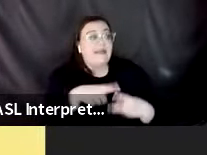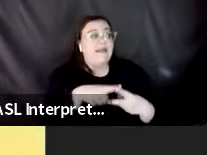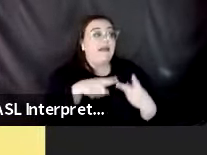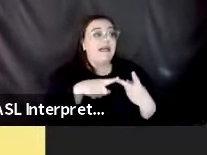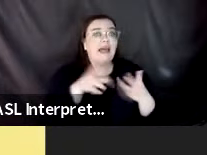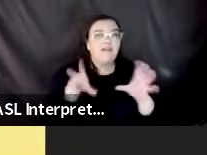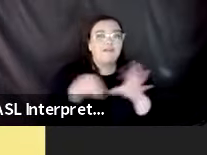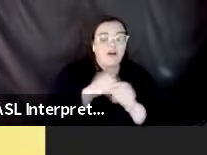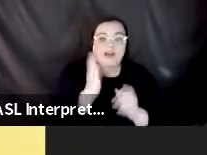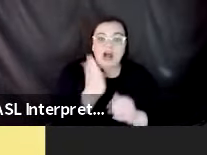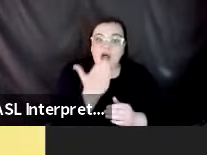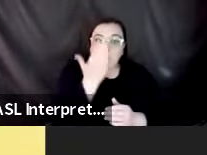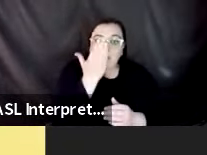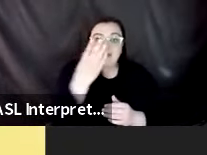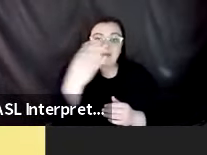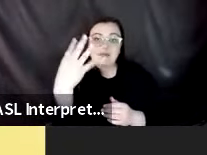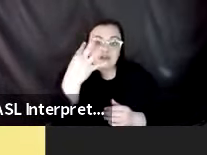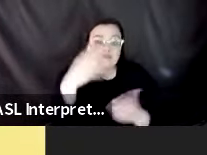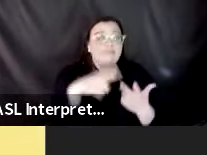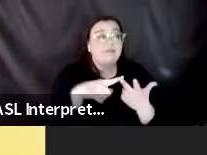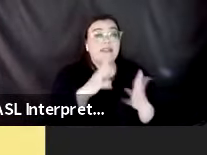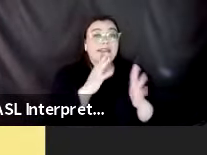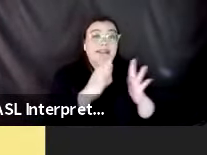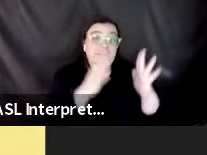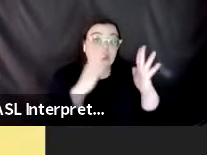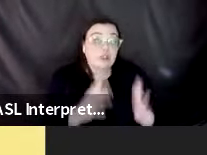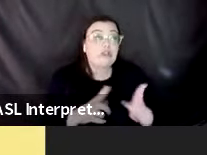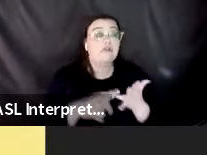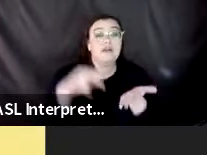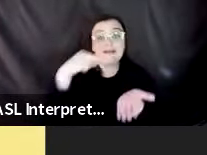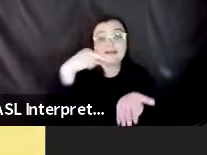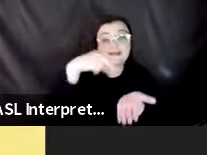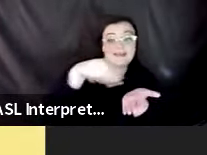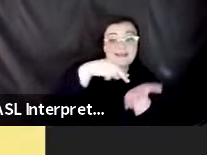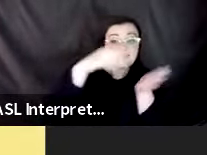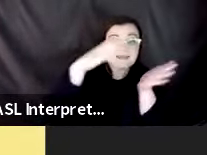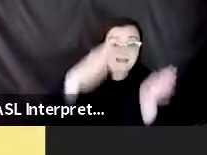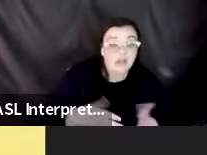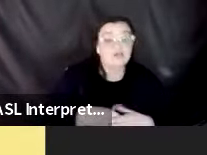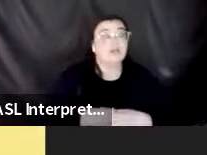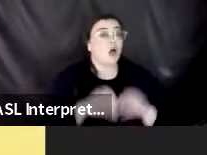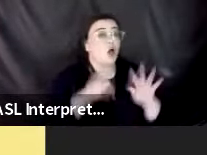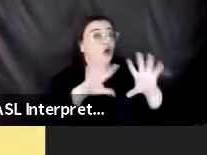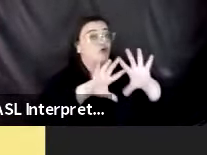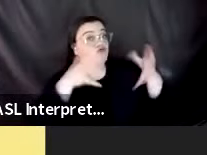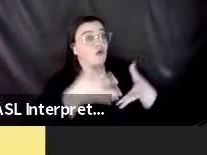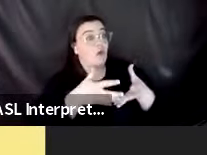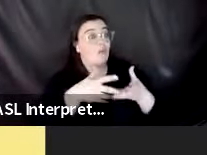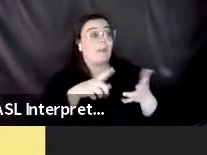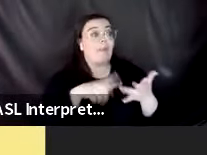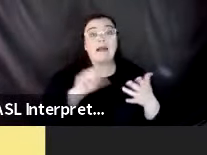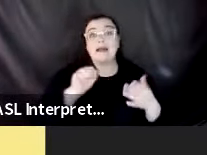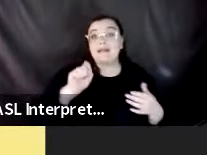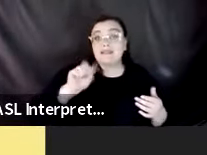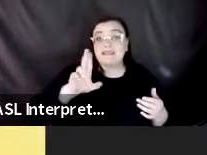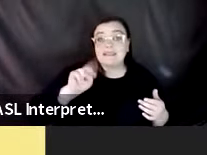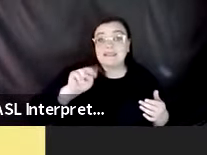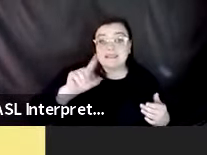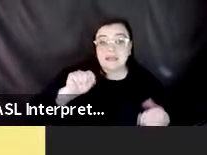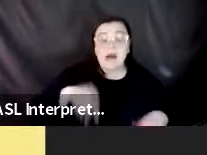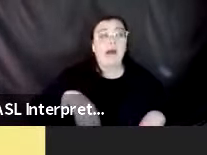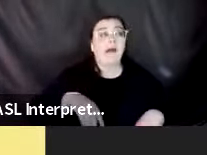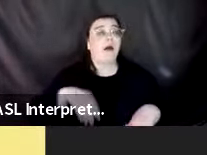shot. It could be singers, dancers, groups of singers or dancers, stunt performers,